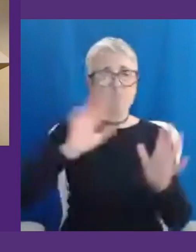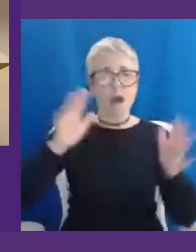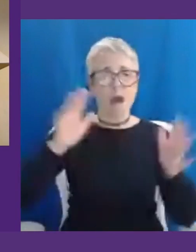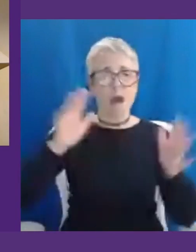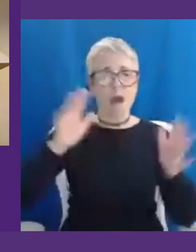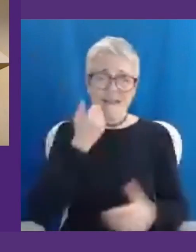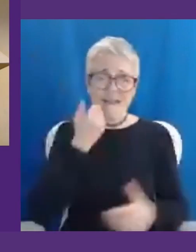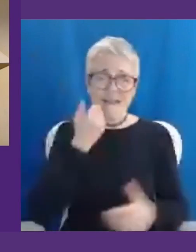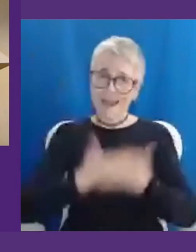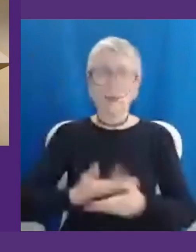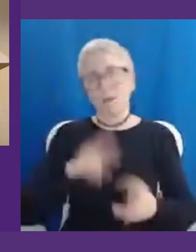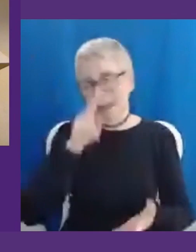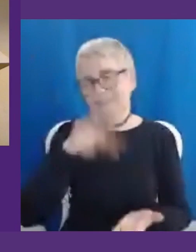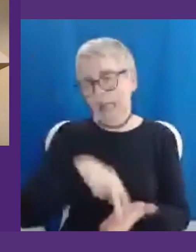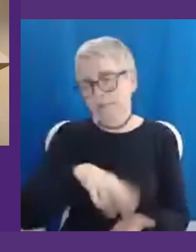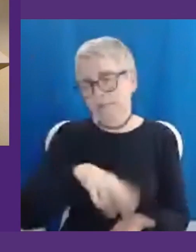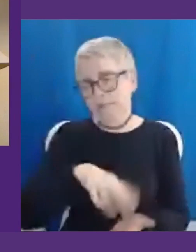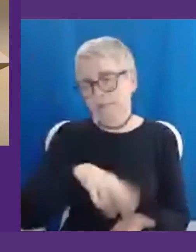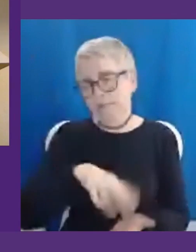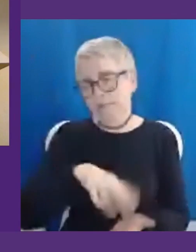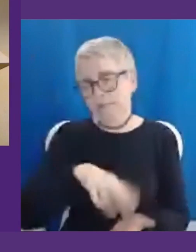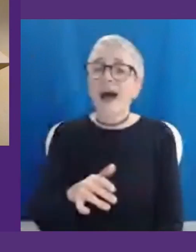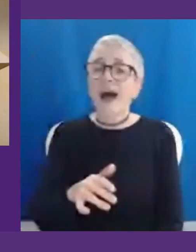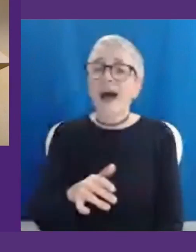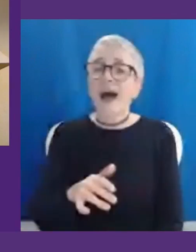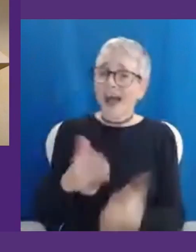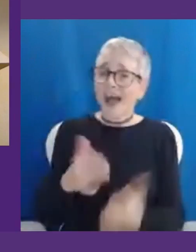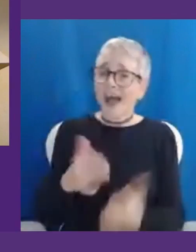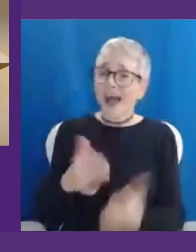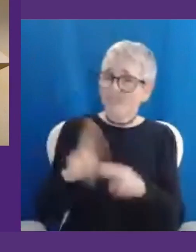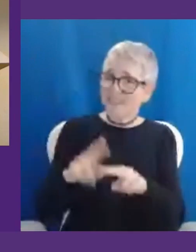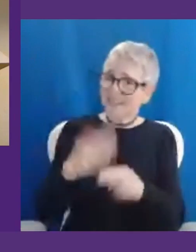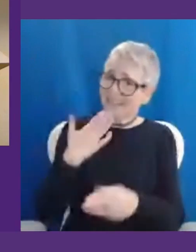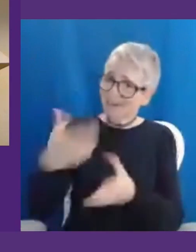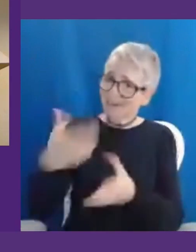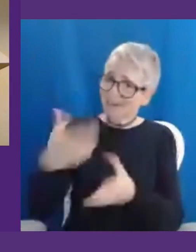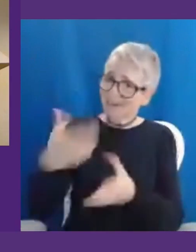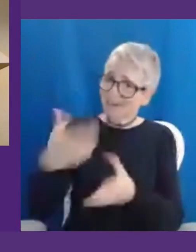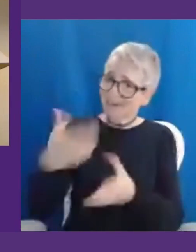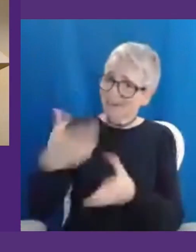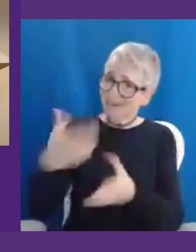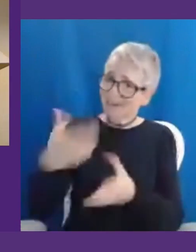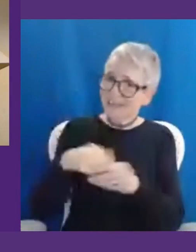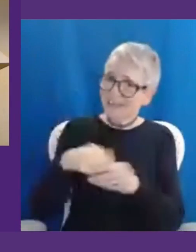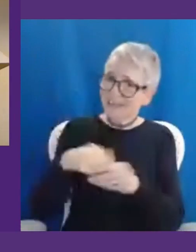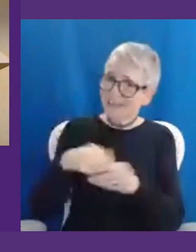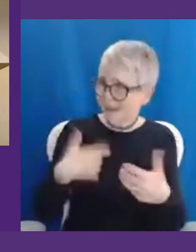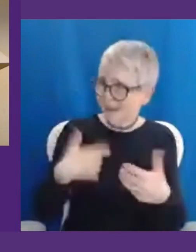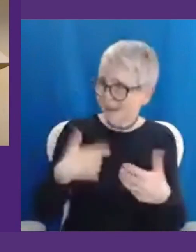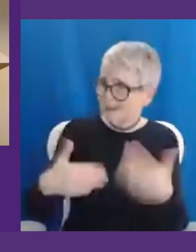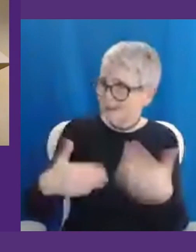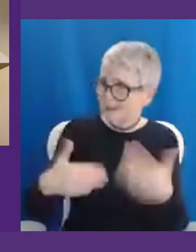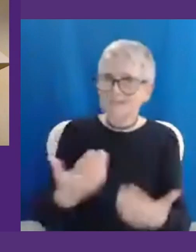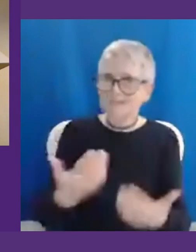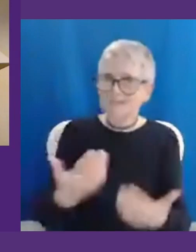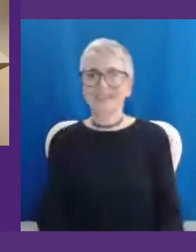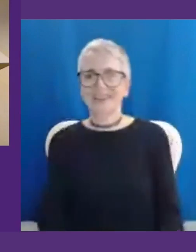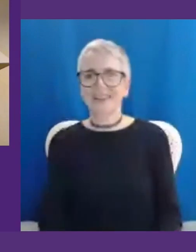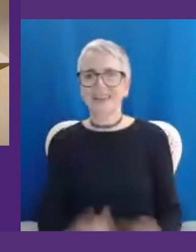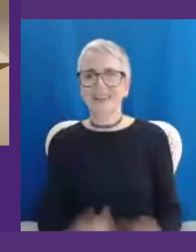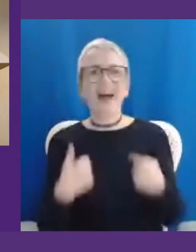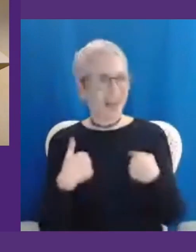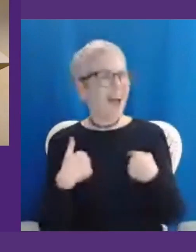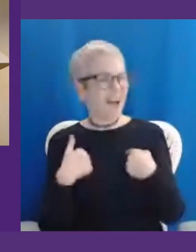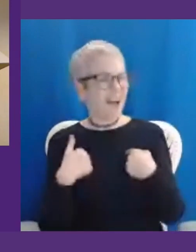you so much for joining us on this session. How you doing? I'm doing great, Eddie. Thank you for that